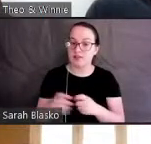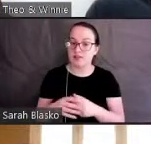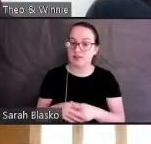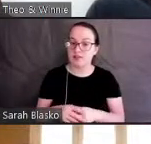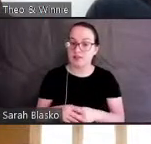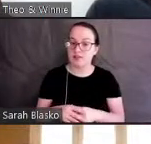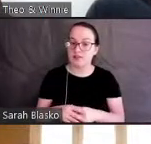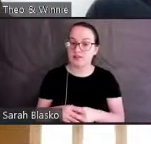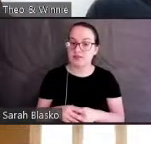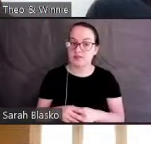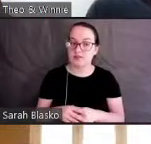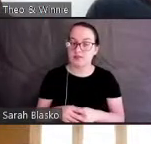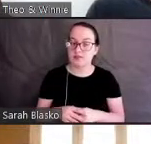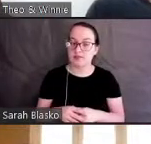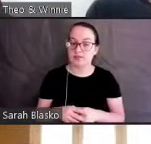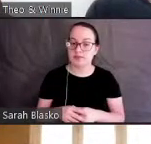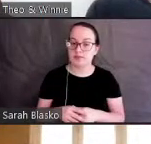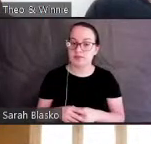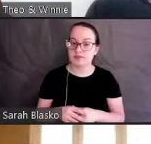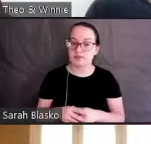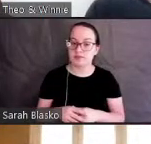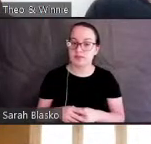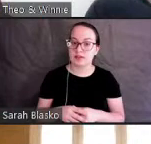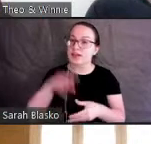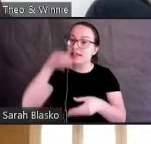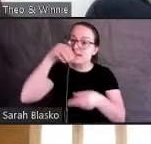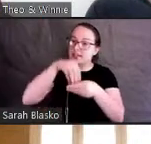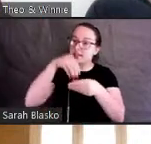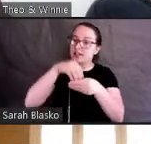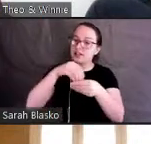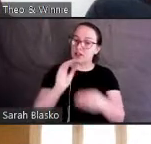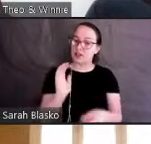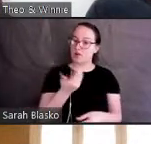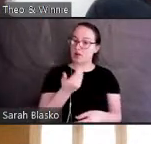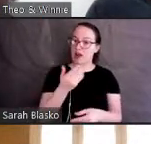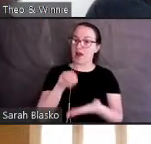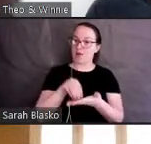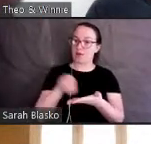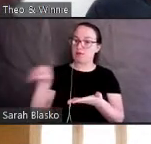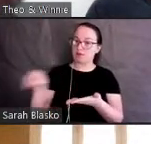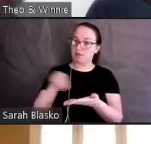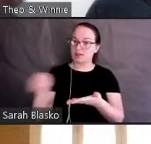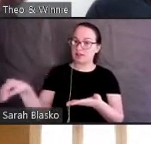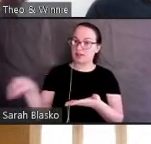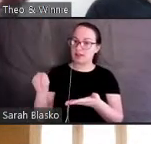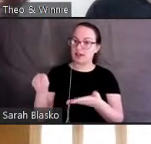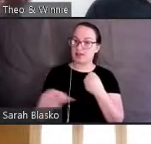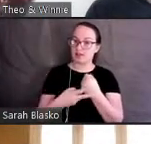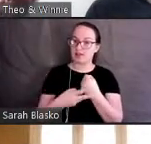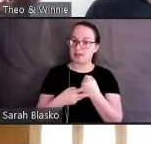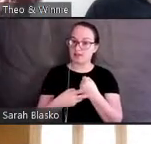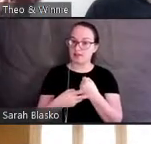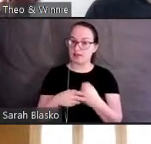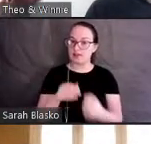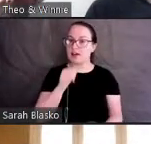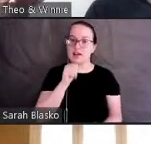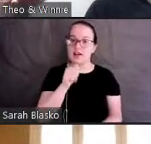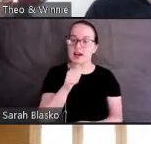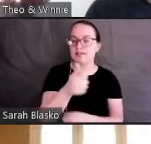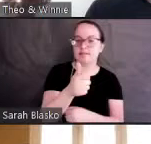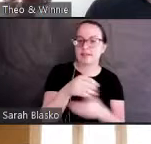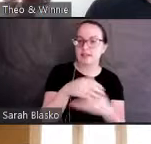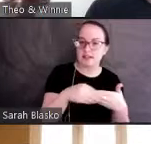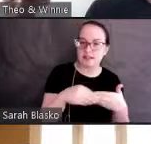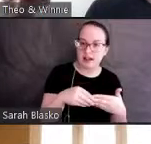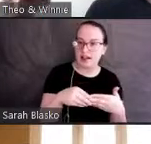is actually going into our account. But it's not going to look the same. You know, it won't be the $10 you gave, or the $100 you gave, or